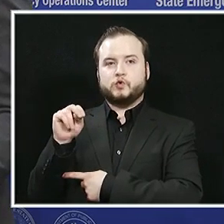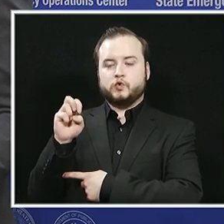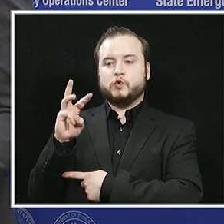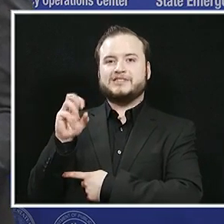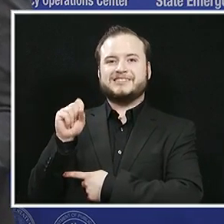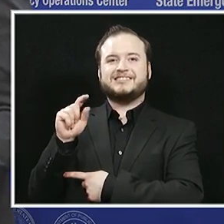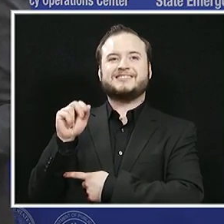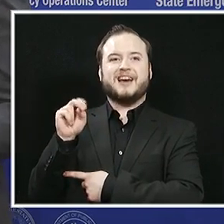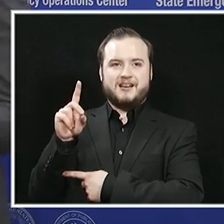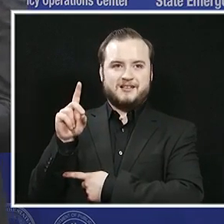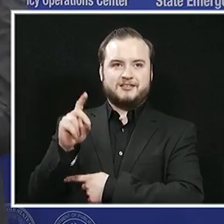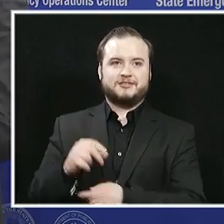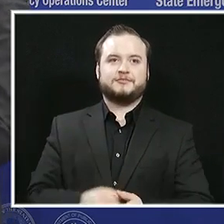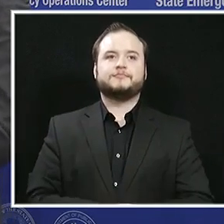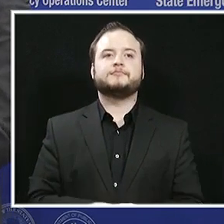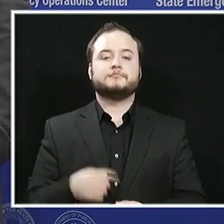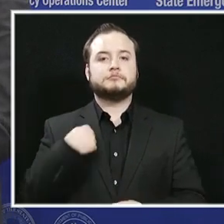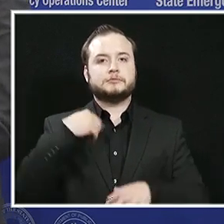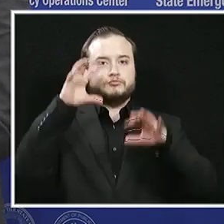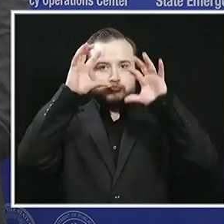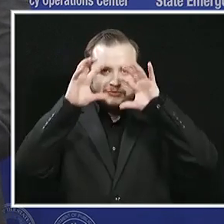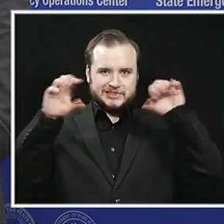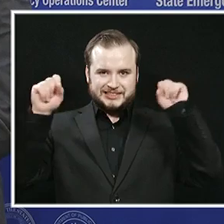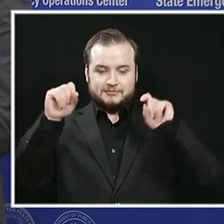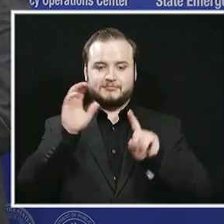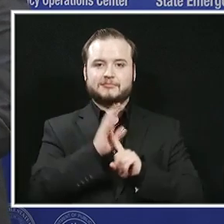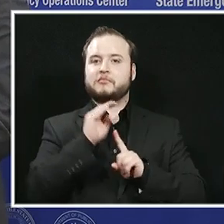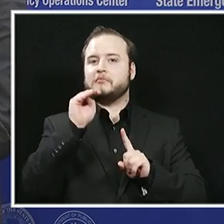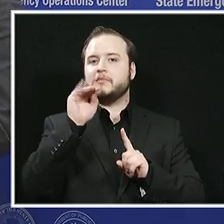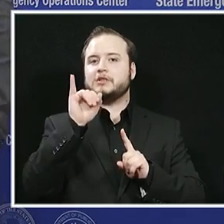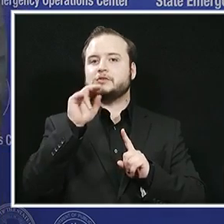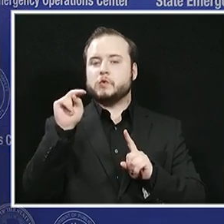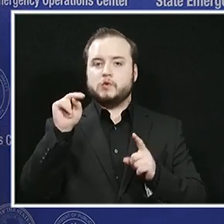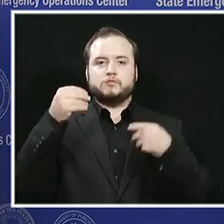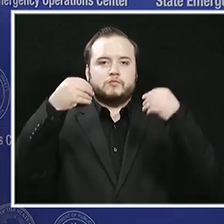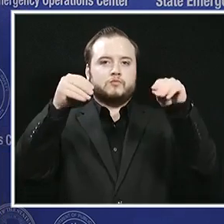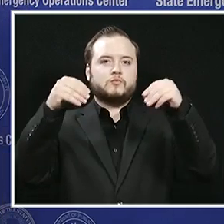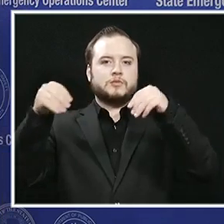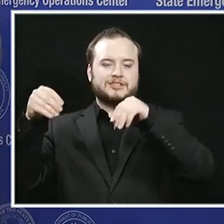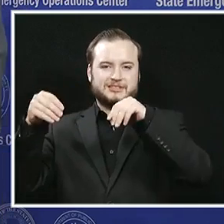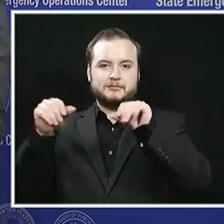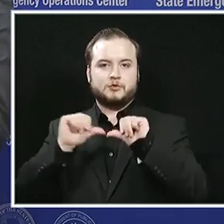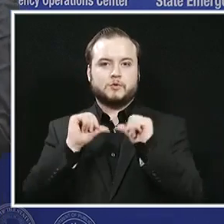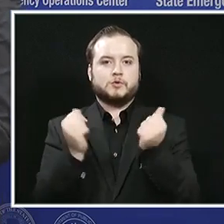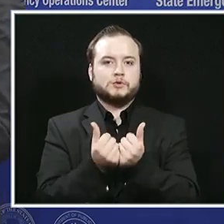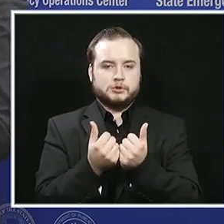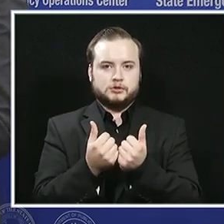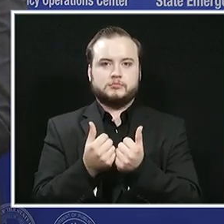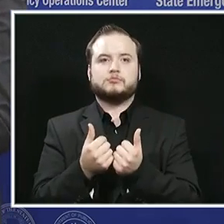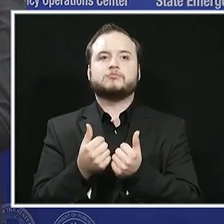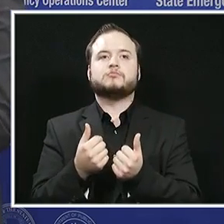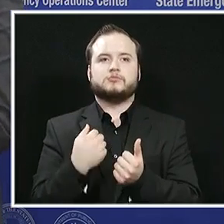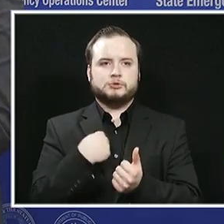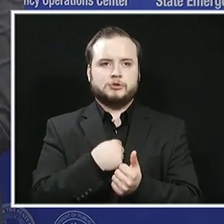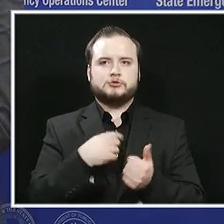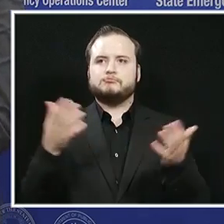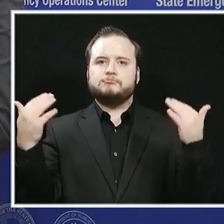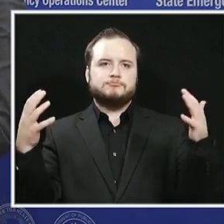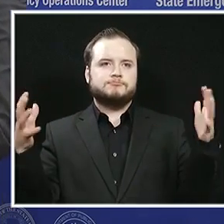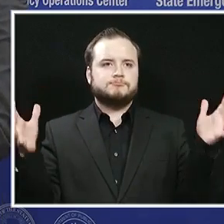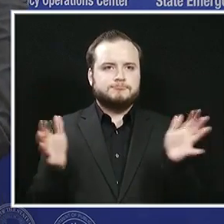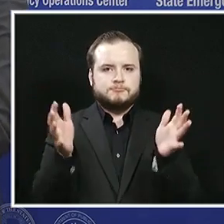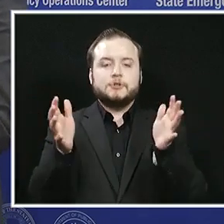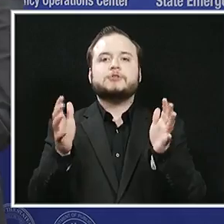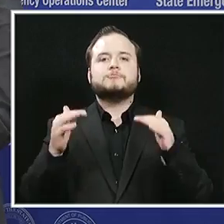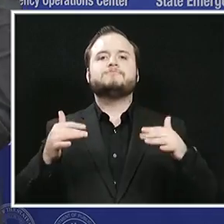Association. We're a collection of innovative retailers across the state that work together to promote, preserve, and enhance Minnesota's retail industry. Our